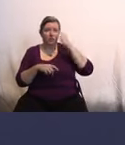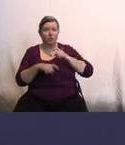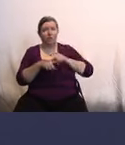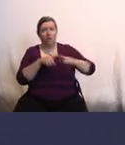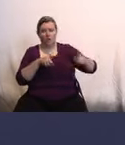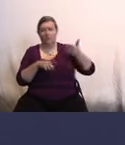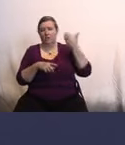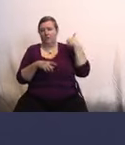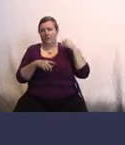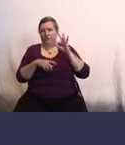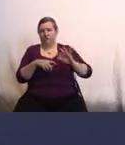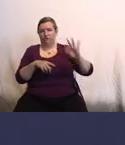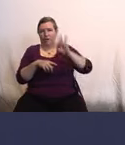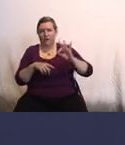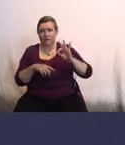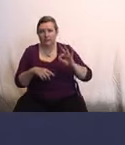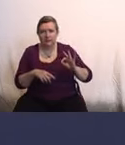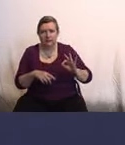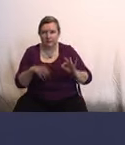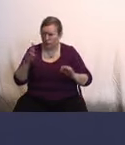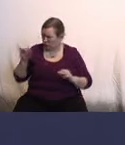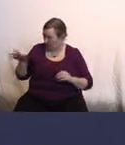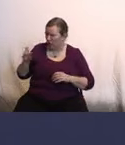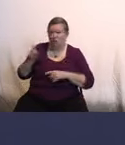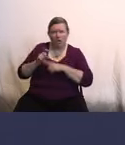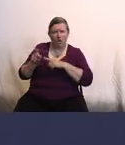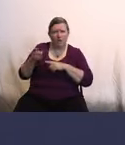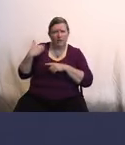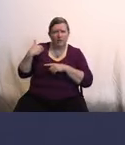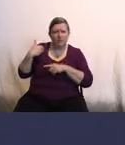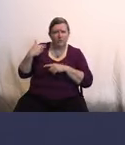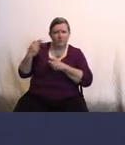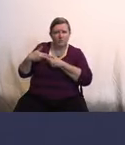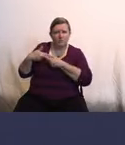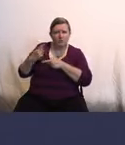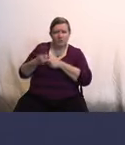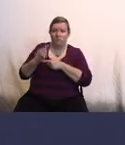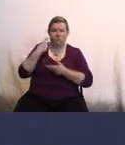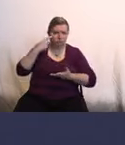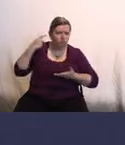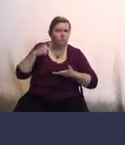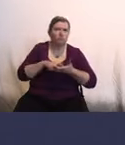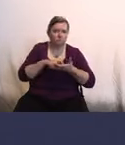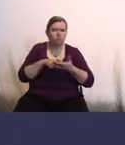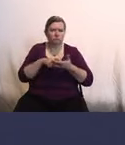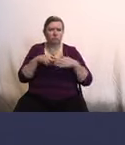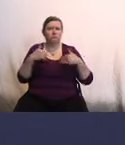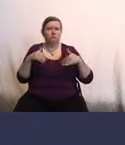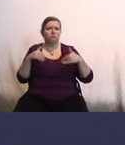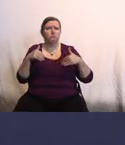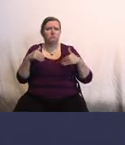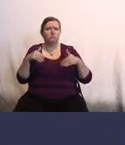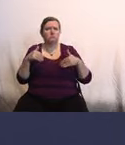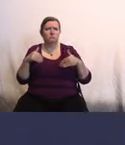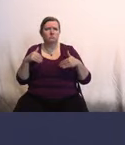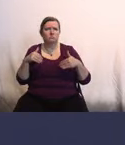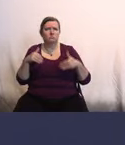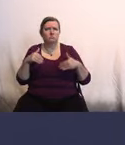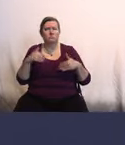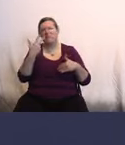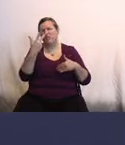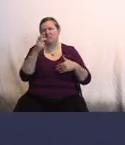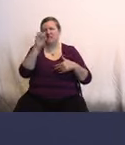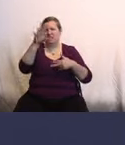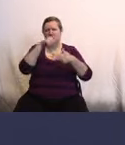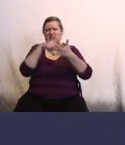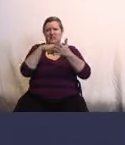striking. And Judy, I don't know if you were on that or not, but it's quite striking that, just to pick three examples, I spoke,